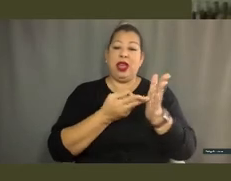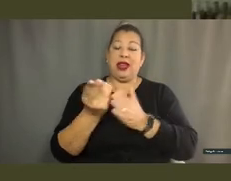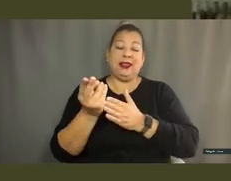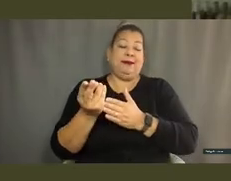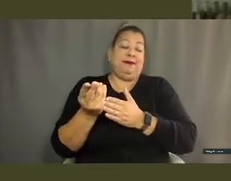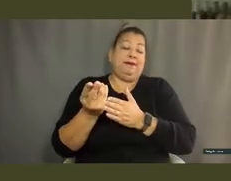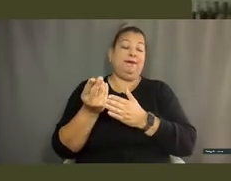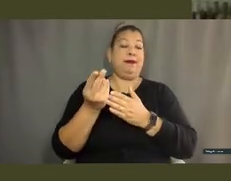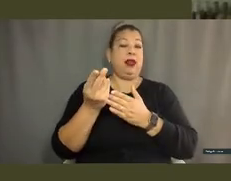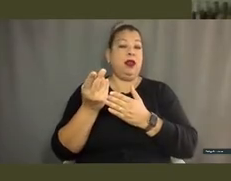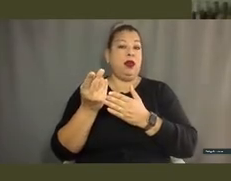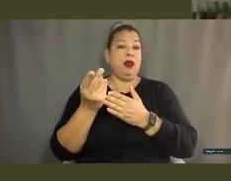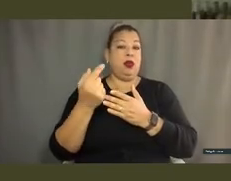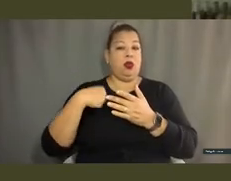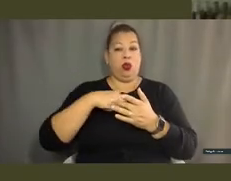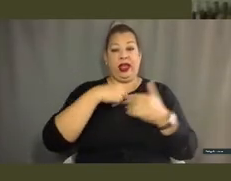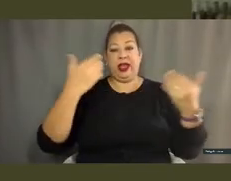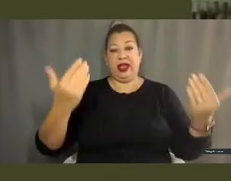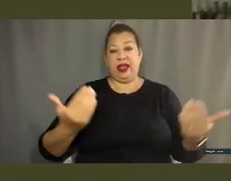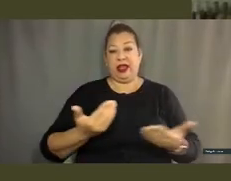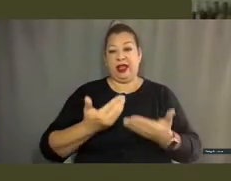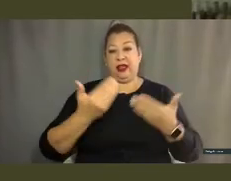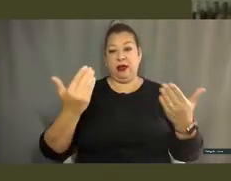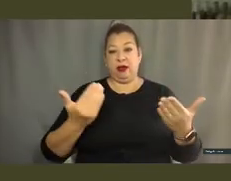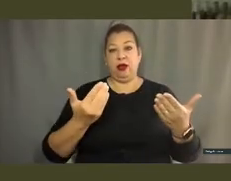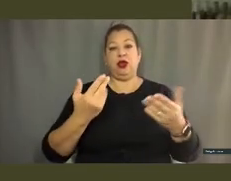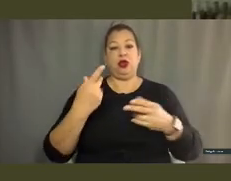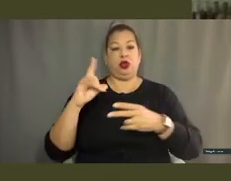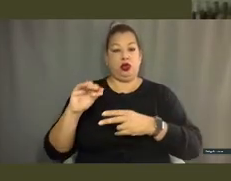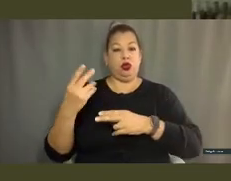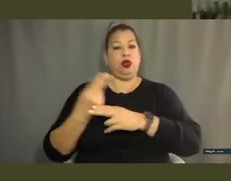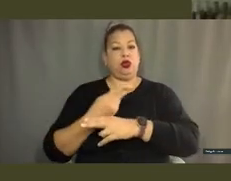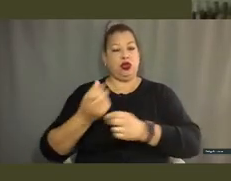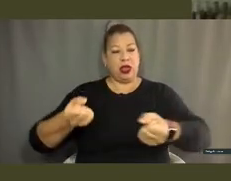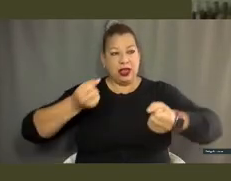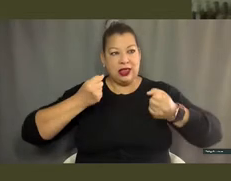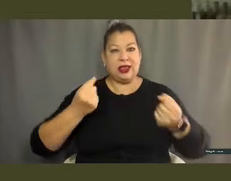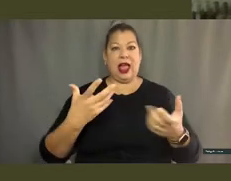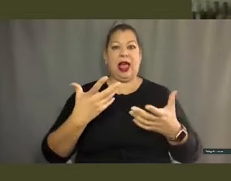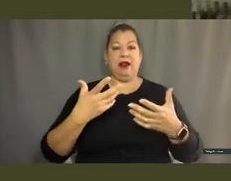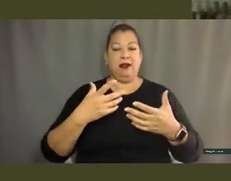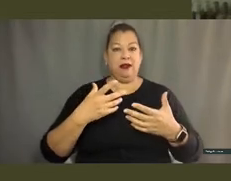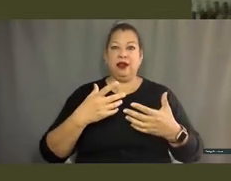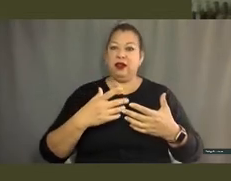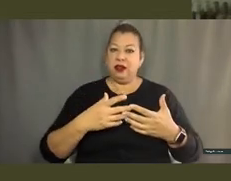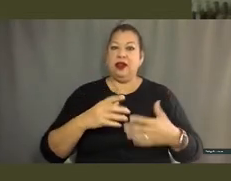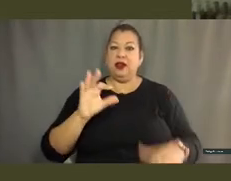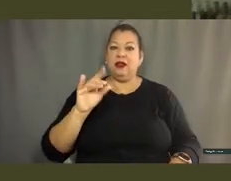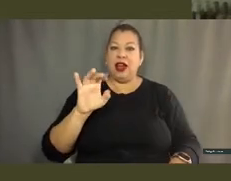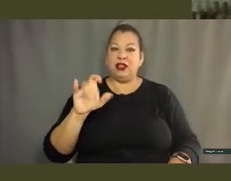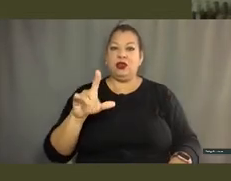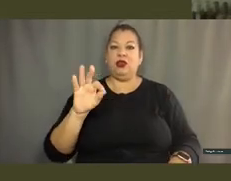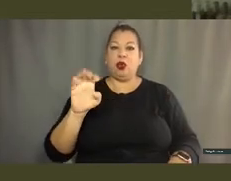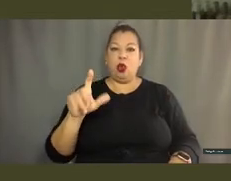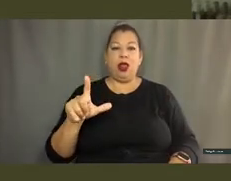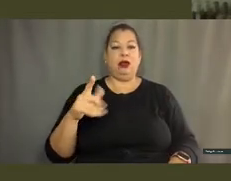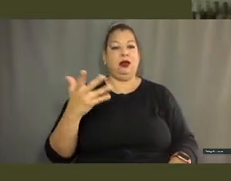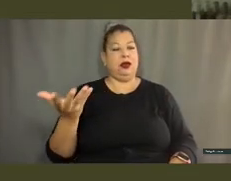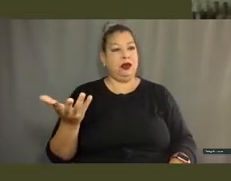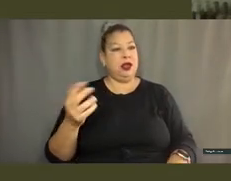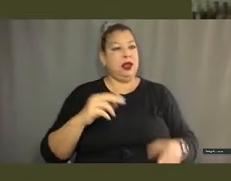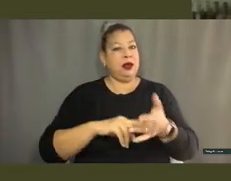we here in OECD country do use lots of fossil fuels and we'll continue to be using it. So it is not just sort of